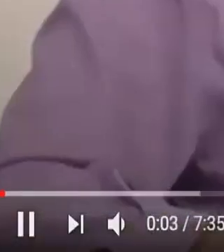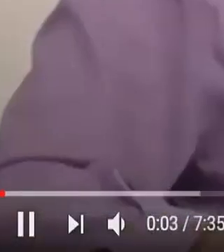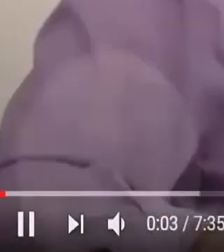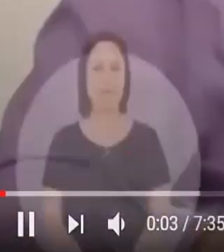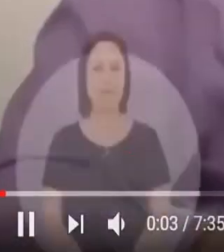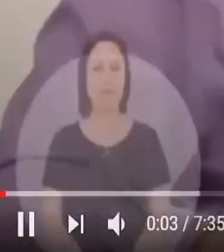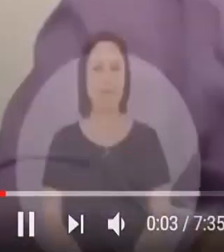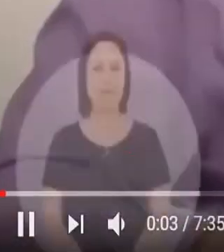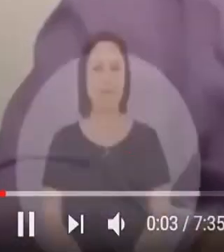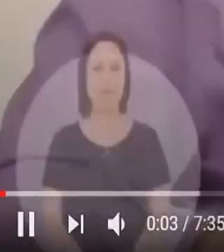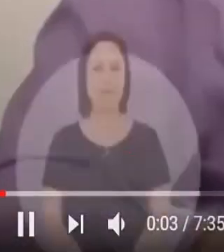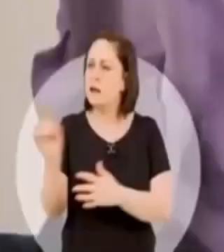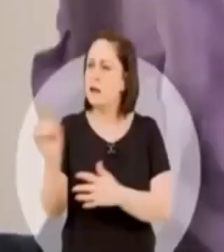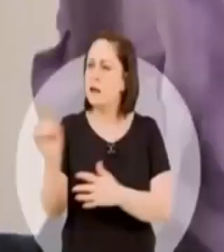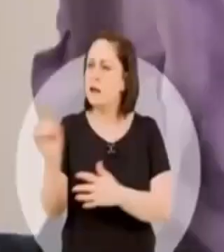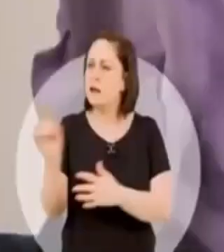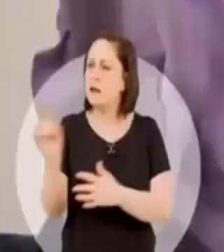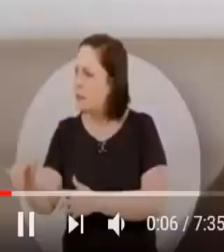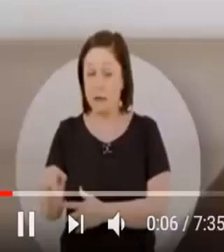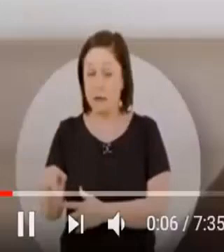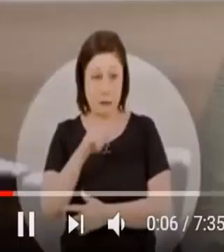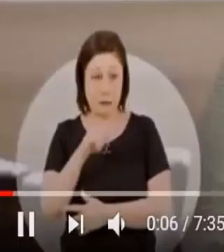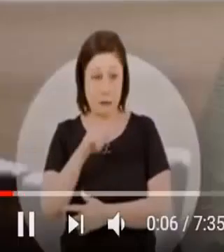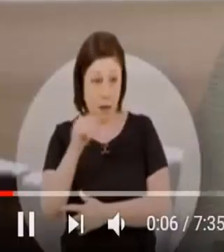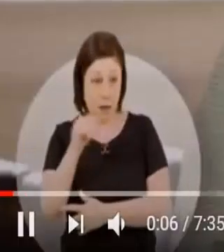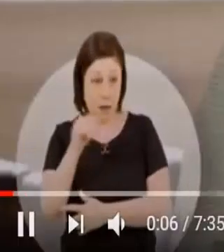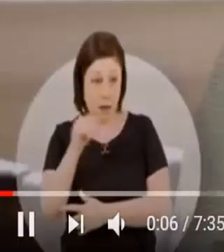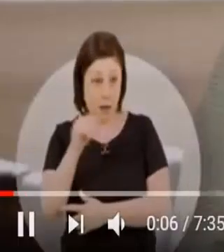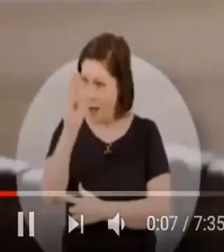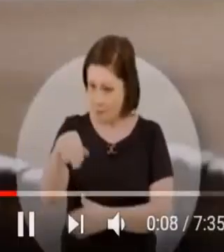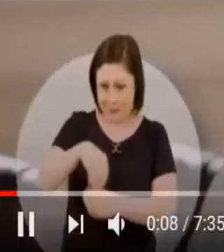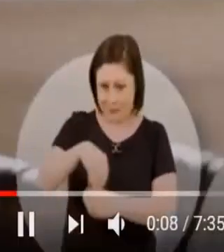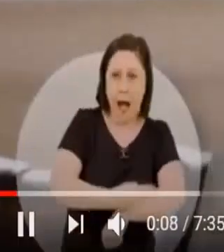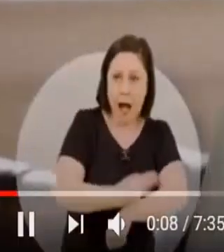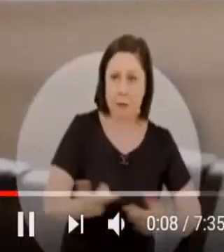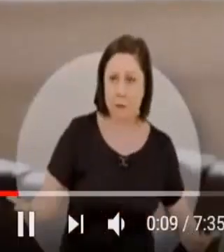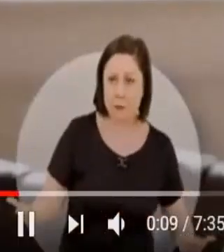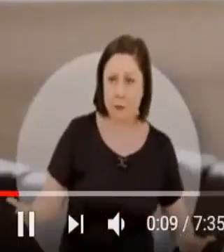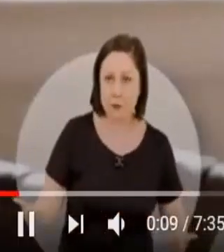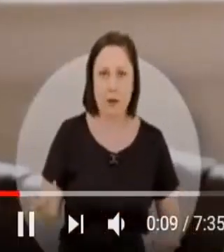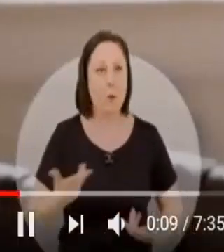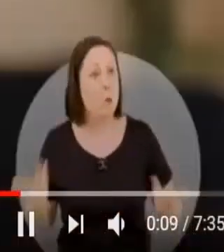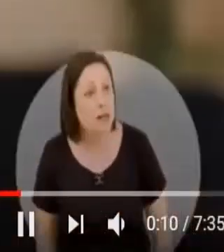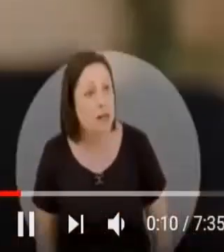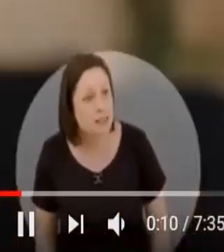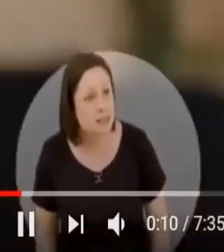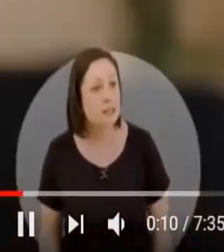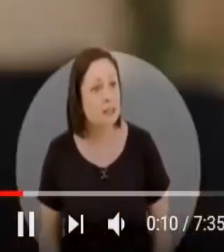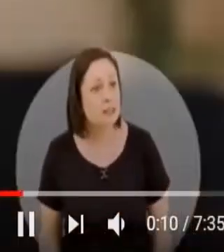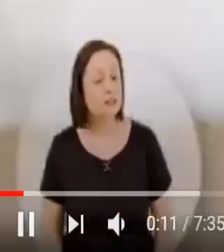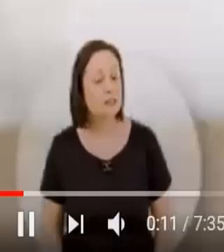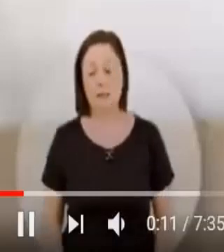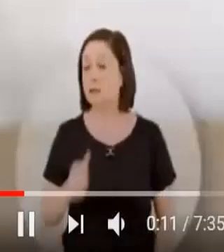now? Hey, where's Bobby? Haven't you heard? Dude, Bobby is in the hospital. Yes, we can see it now.